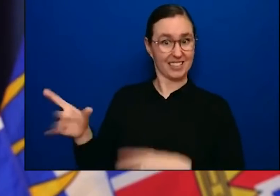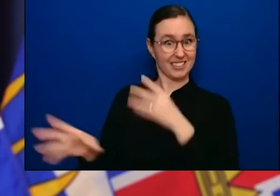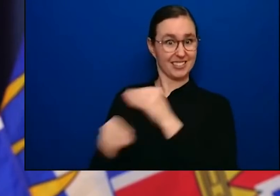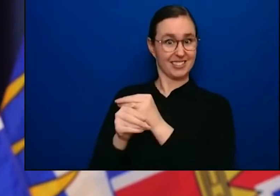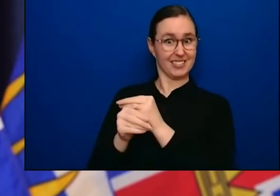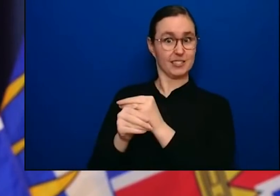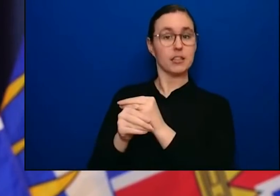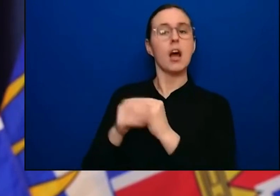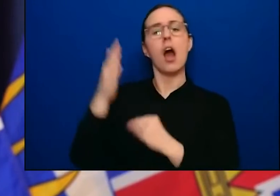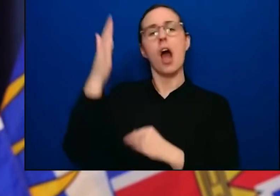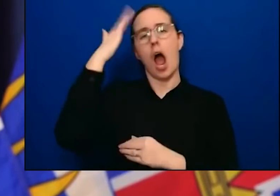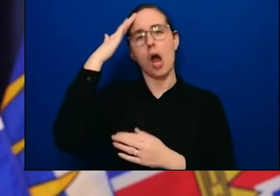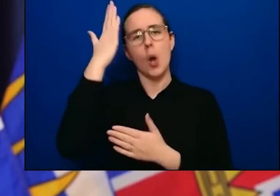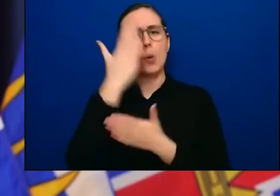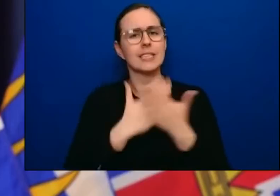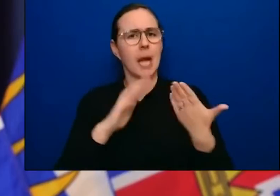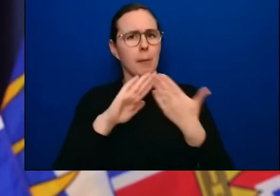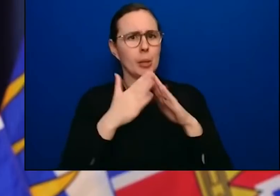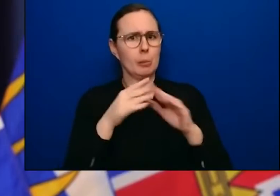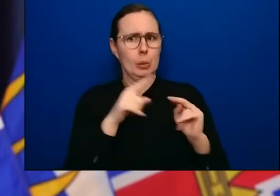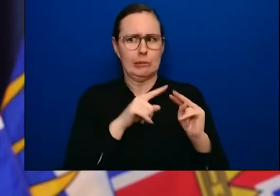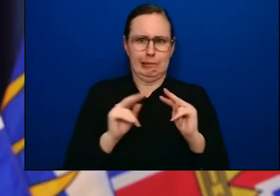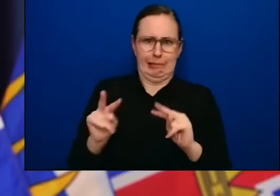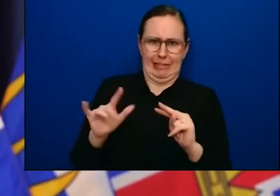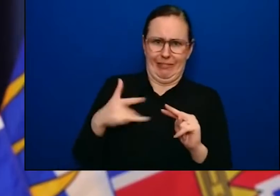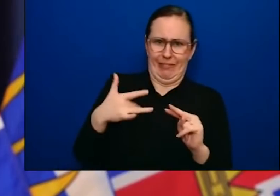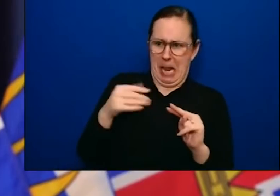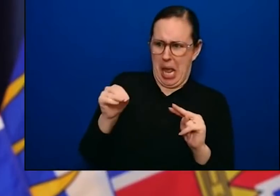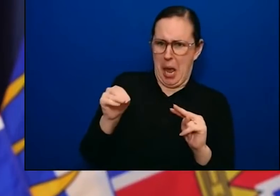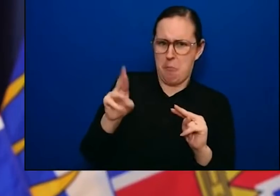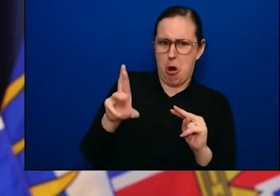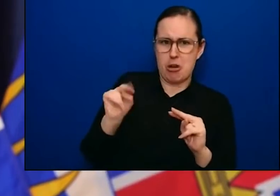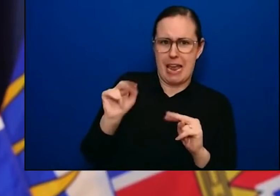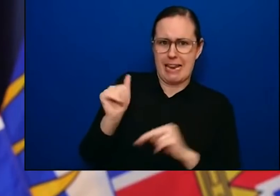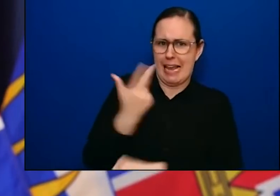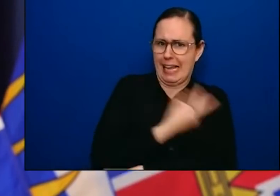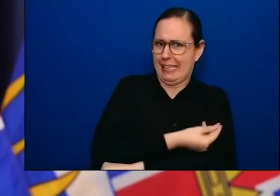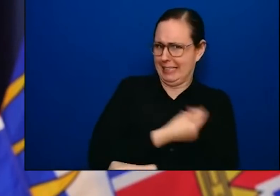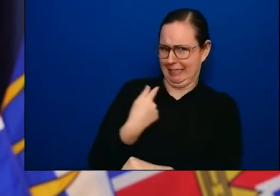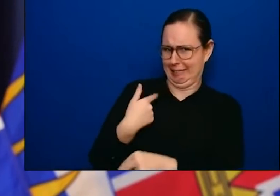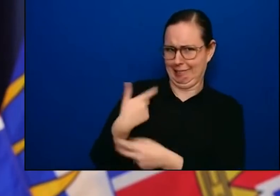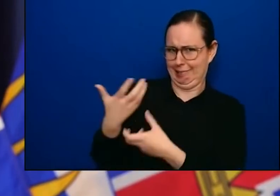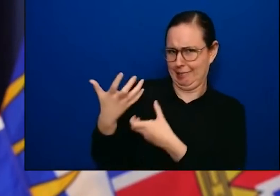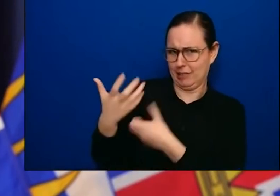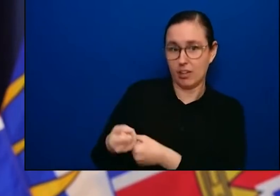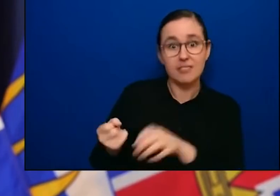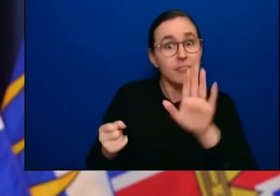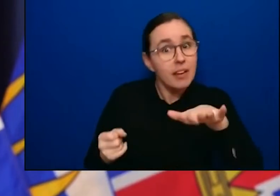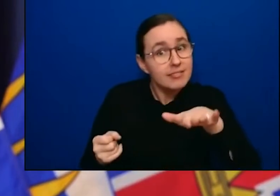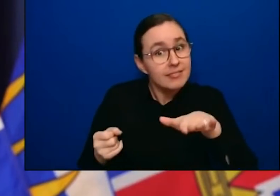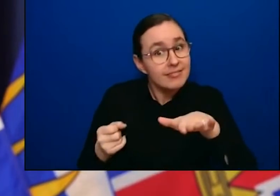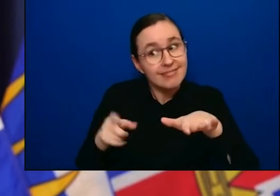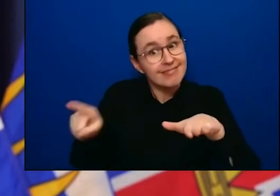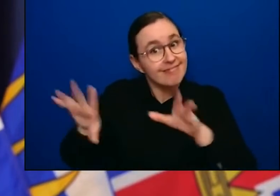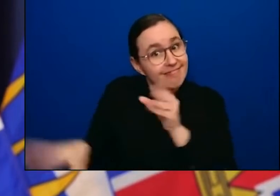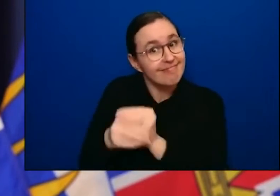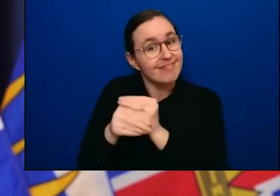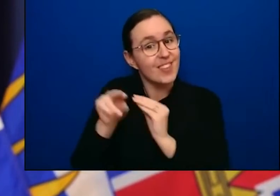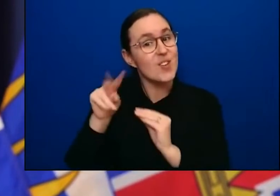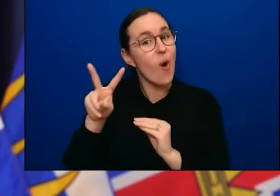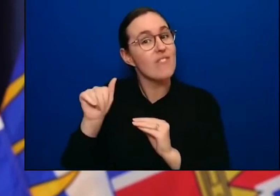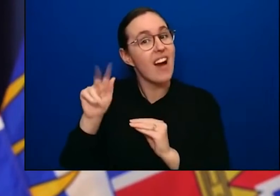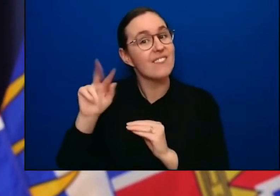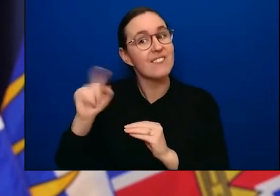mRNA vaccines, and I think this is a very effective alternative for you. And I encourage you to call